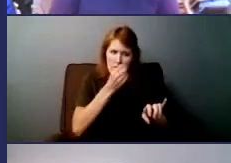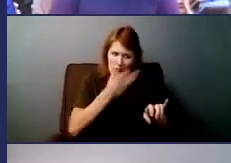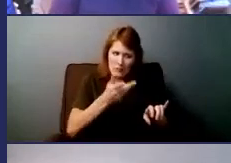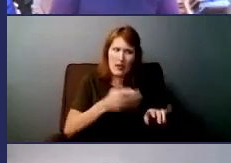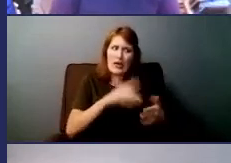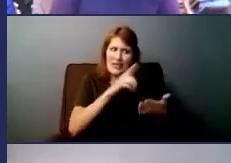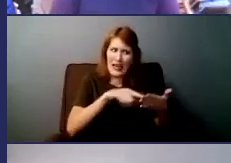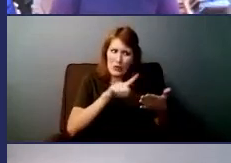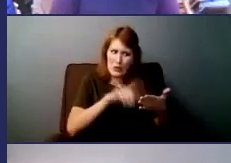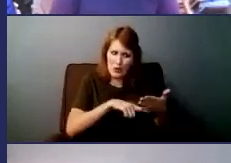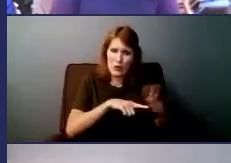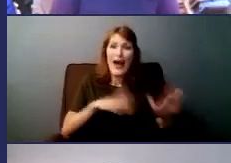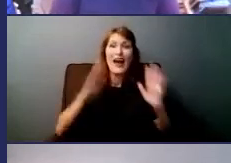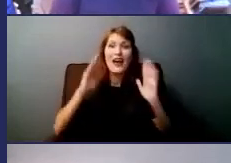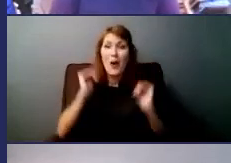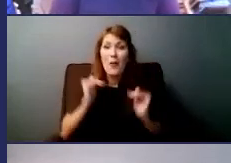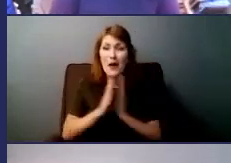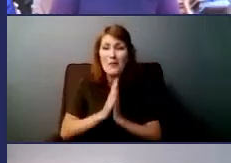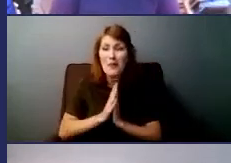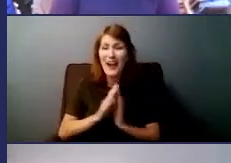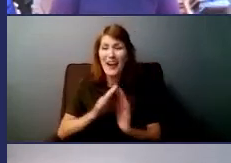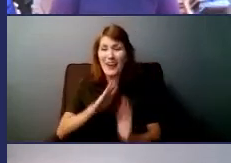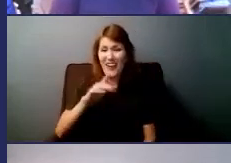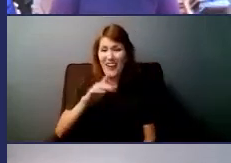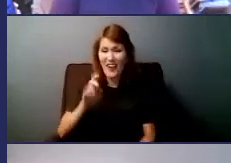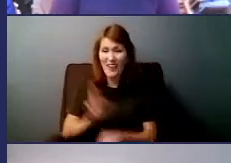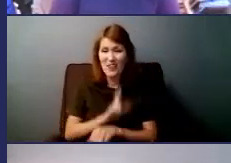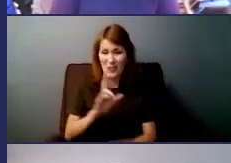that you never have to use it.